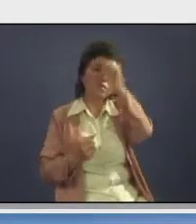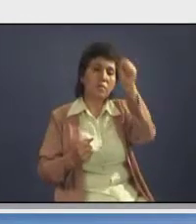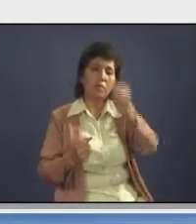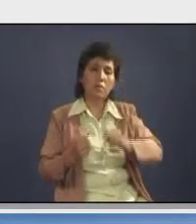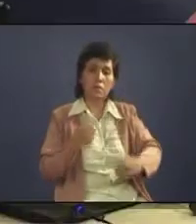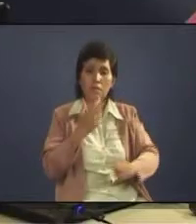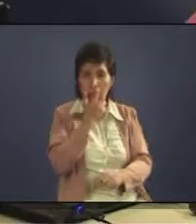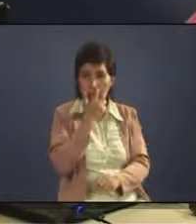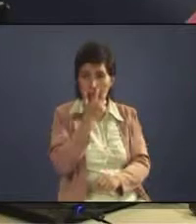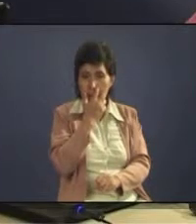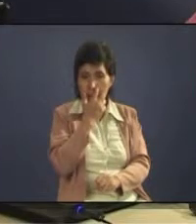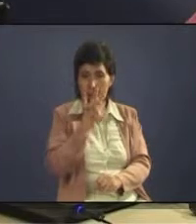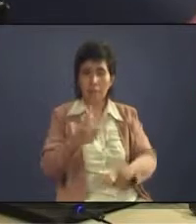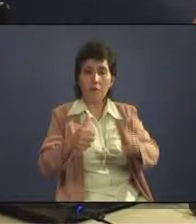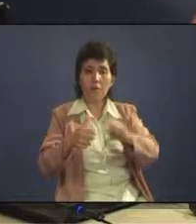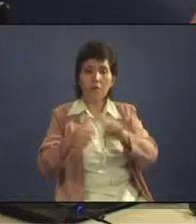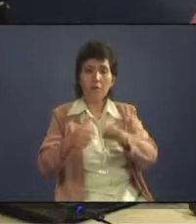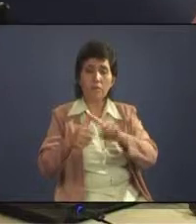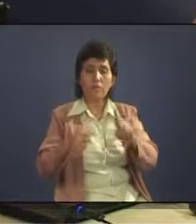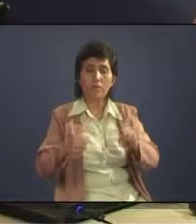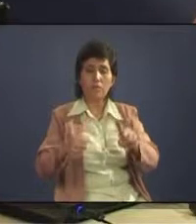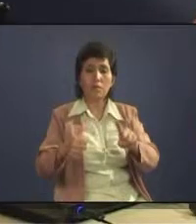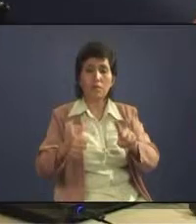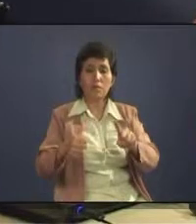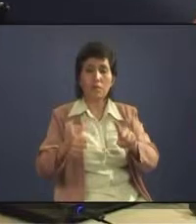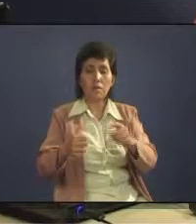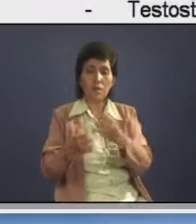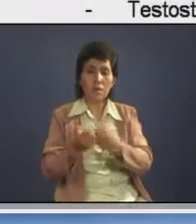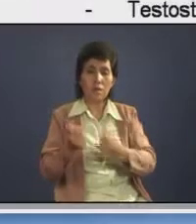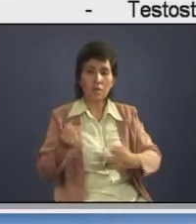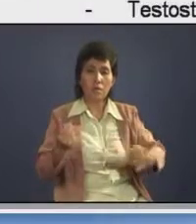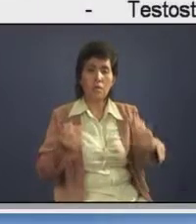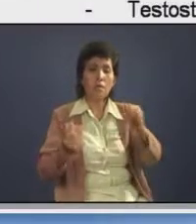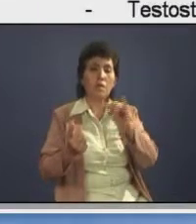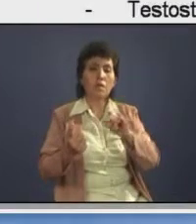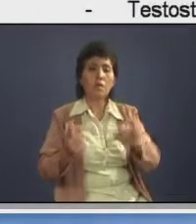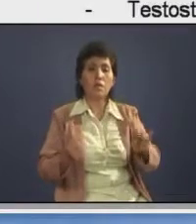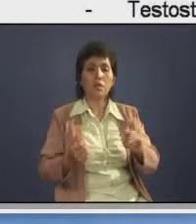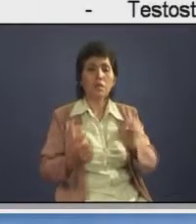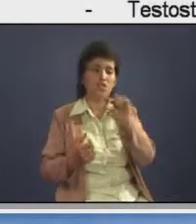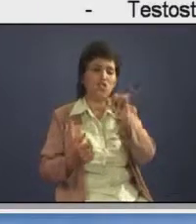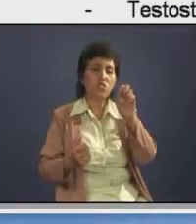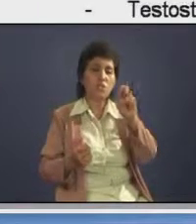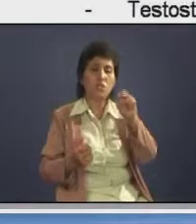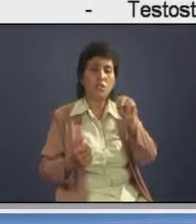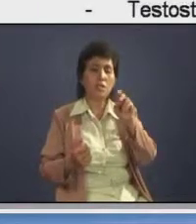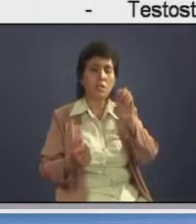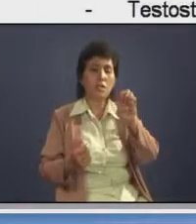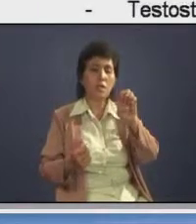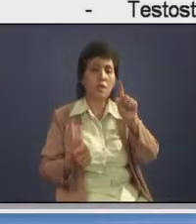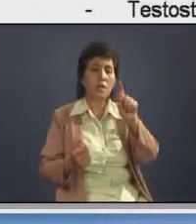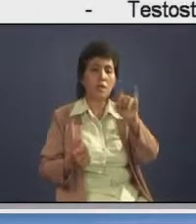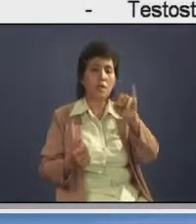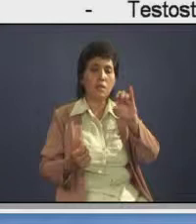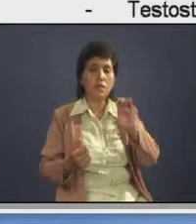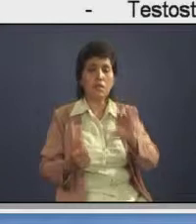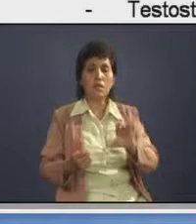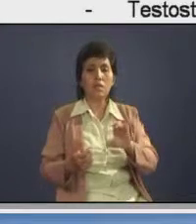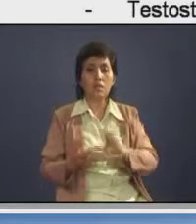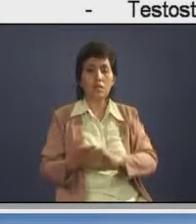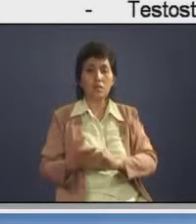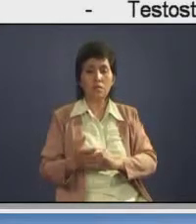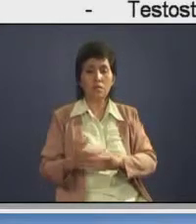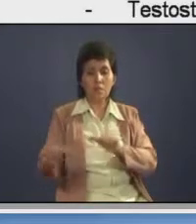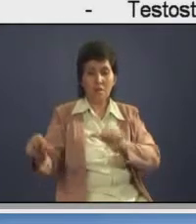okay? Now the first one, biological. First we go into genetic. It is within our gene, okay, to